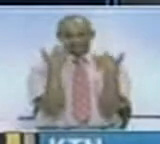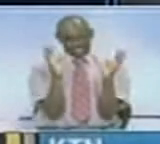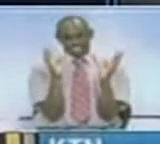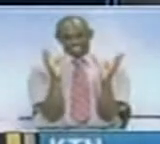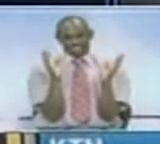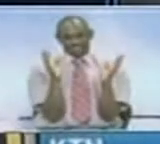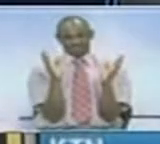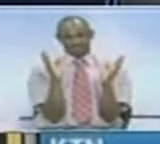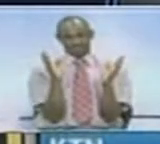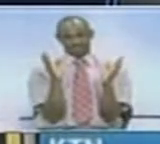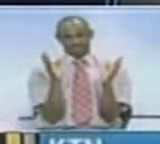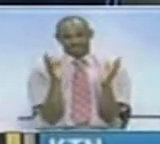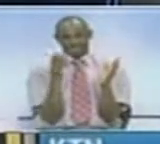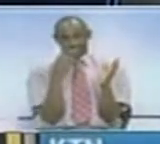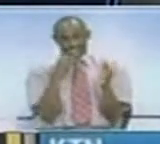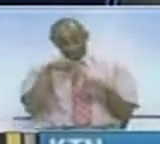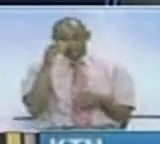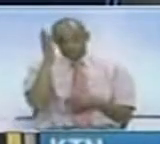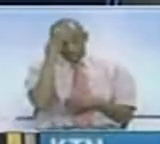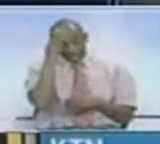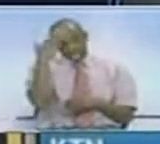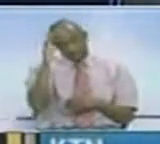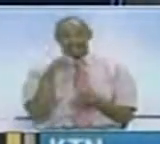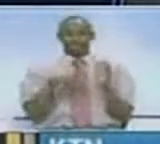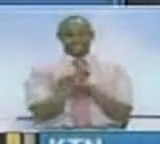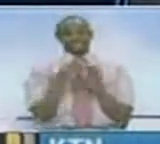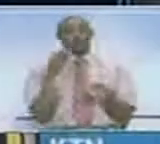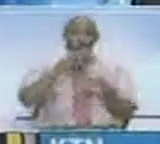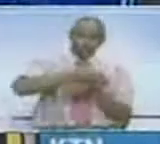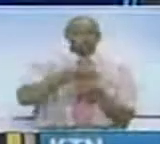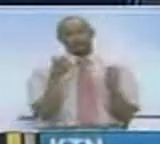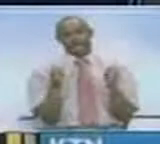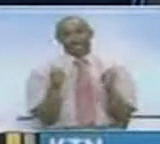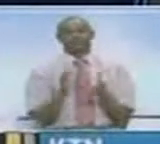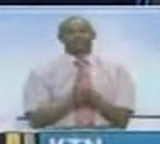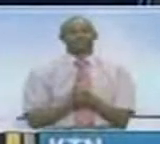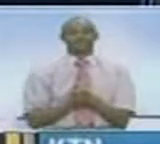it just tells the ref whether the ball has crossed the line or not.